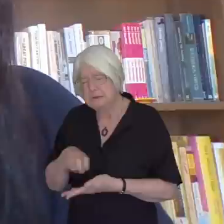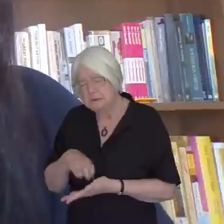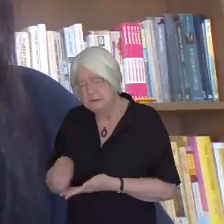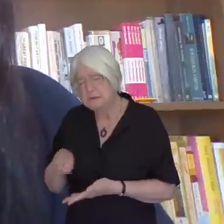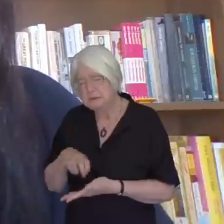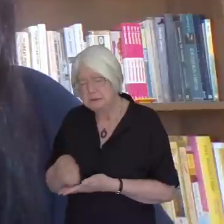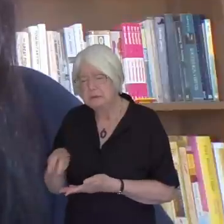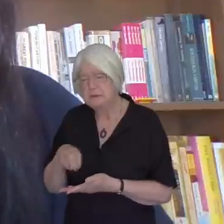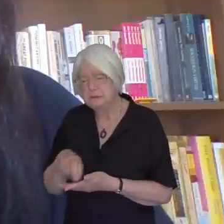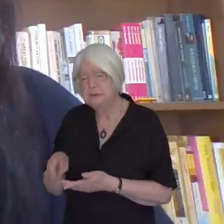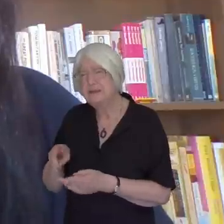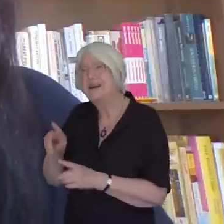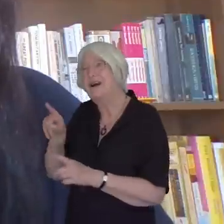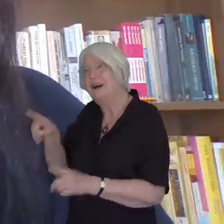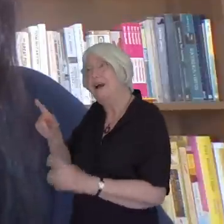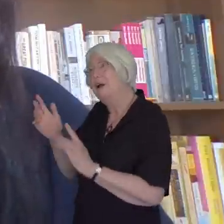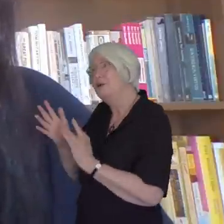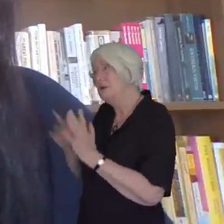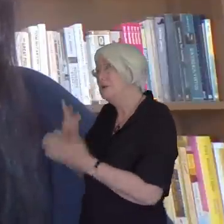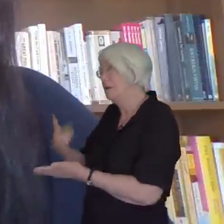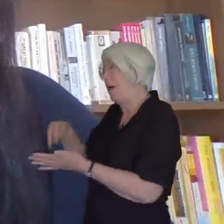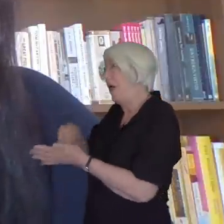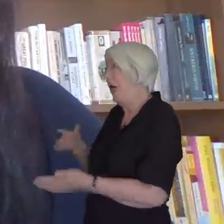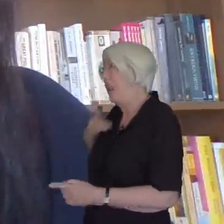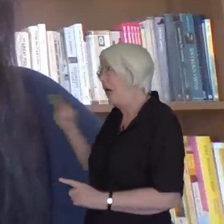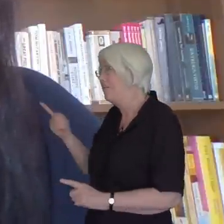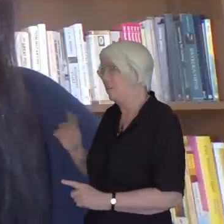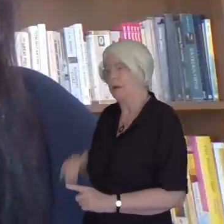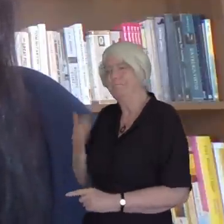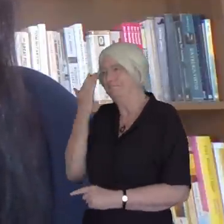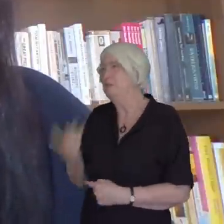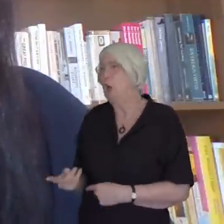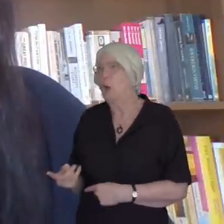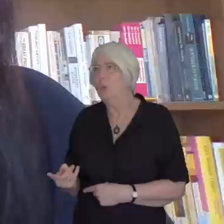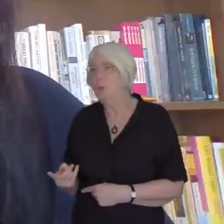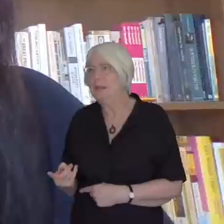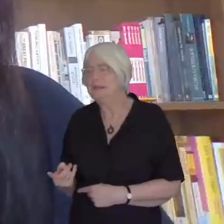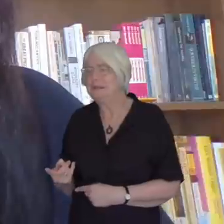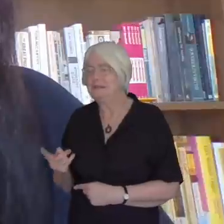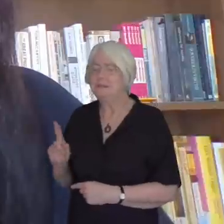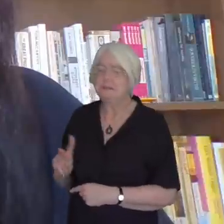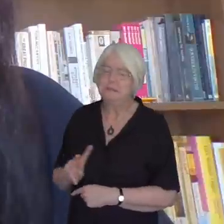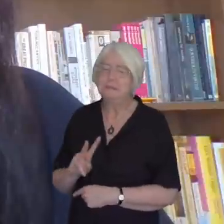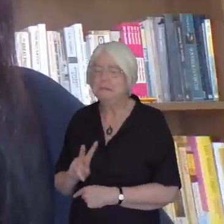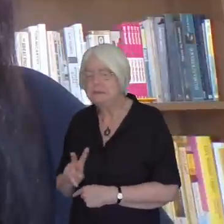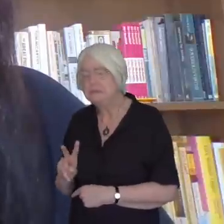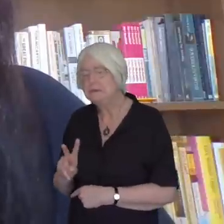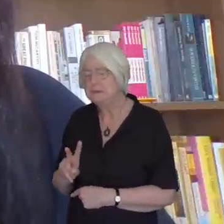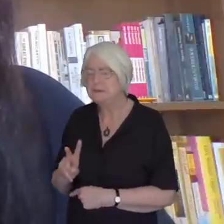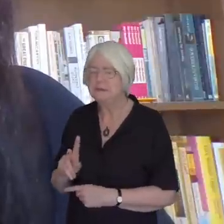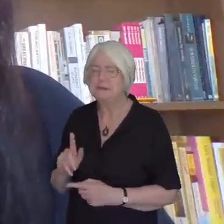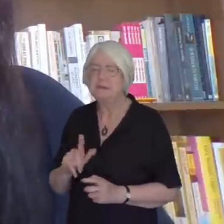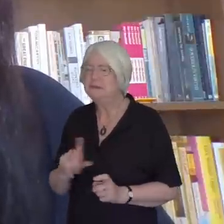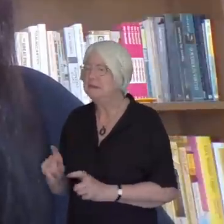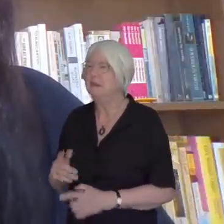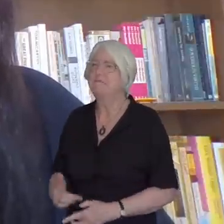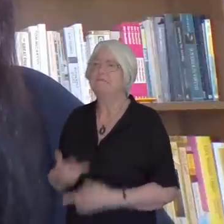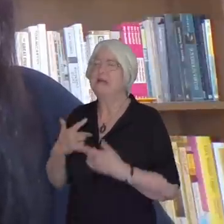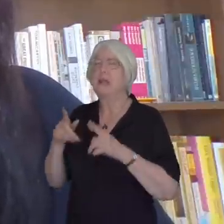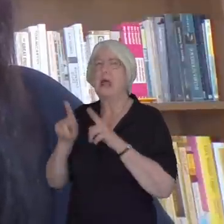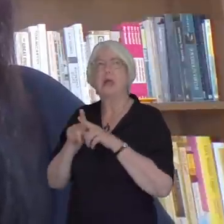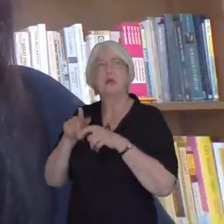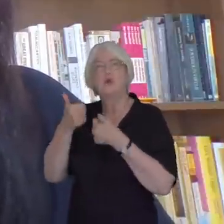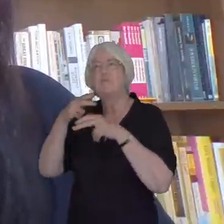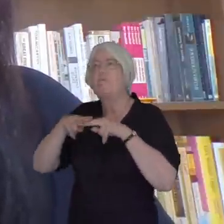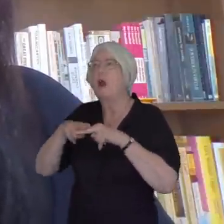Although as they made their way to Emmaus, they were walking in the light of the resurrection, they didn't know it yet. They found themselves